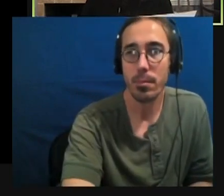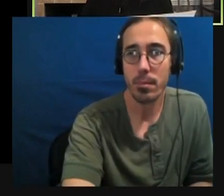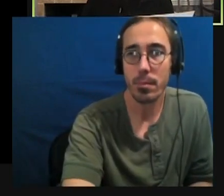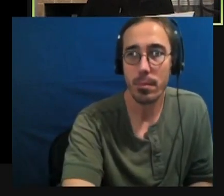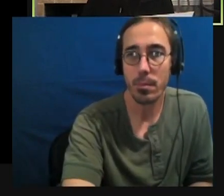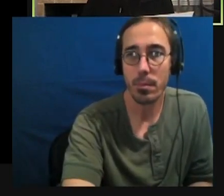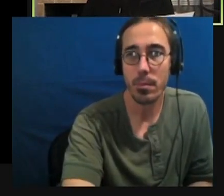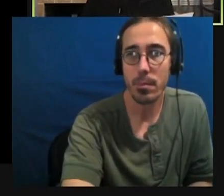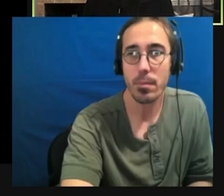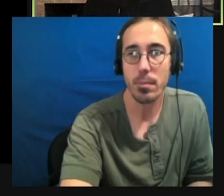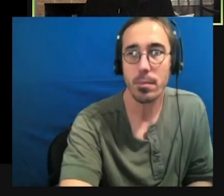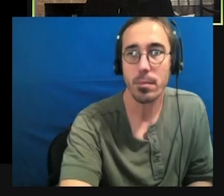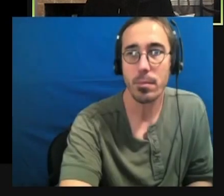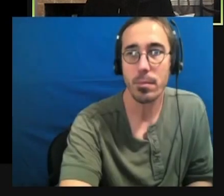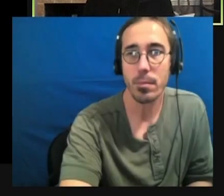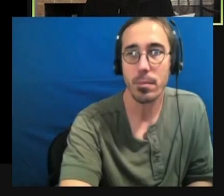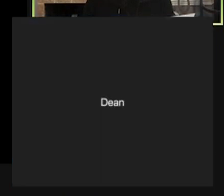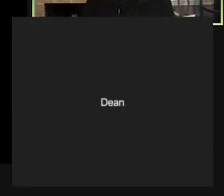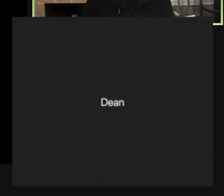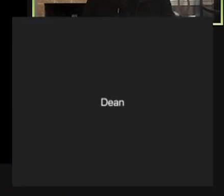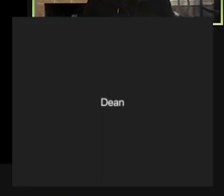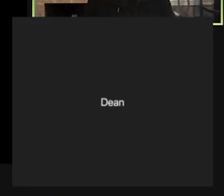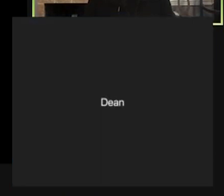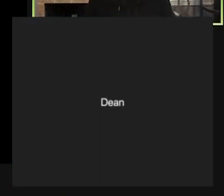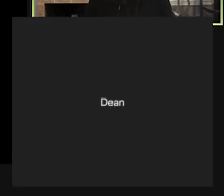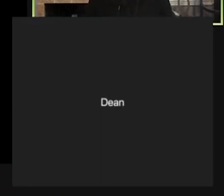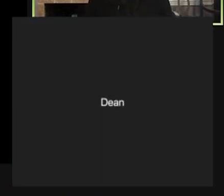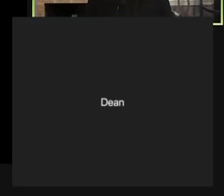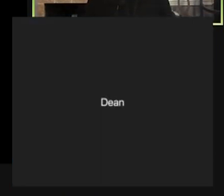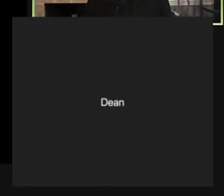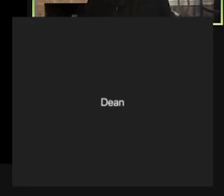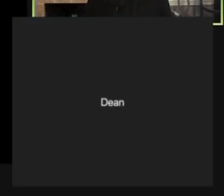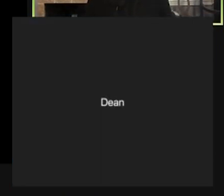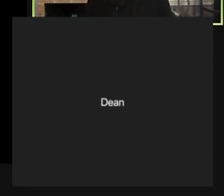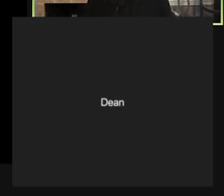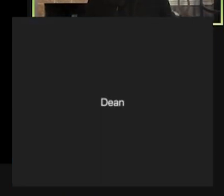How can unmasking be encouraged at home?